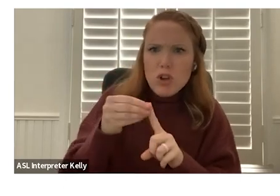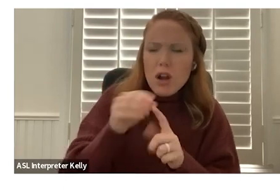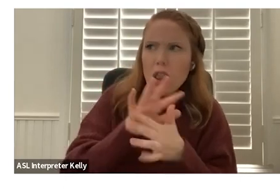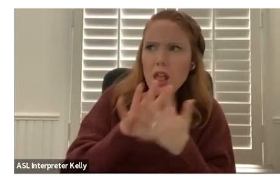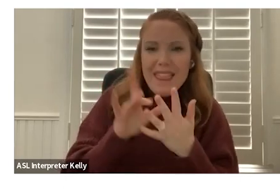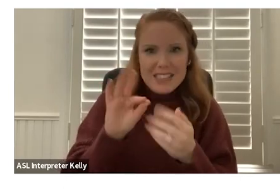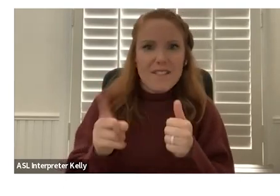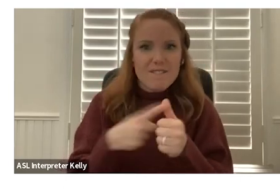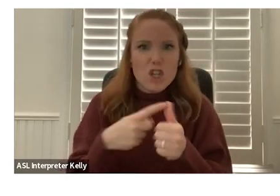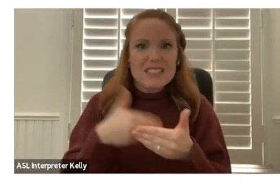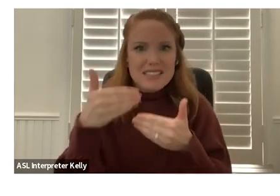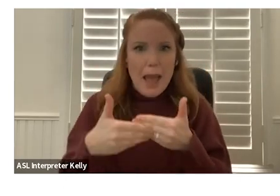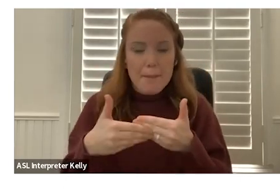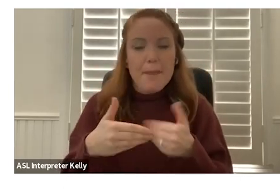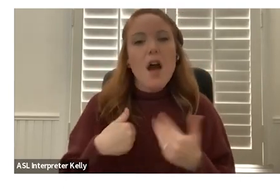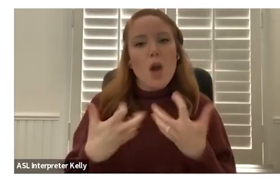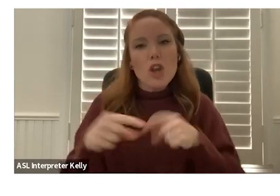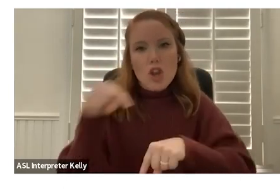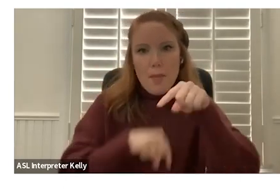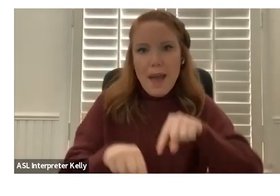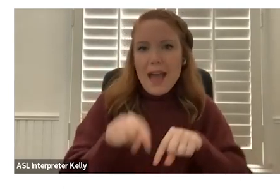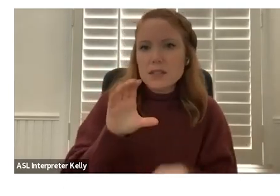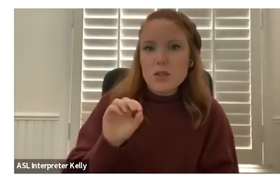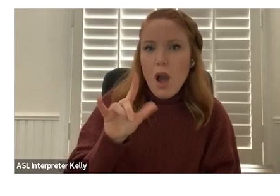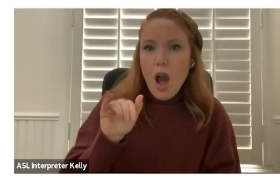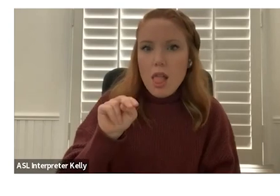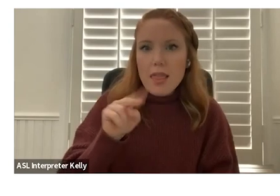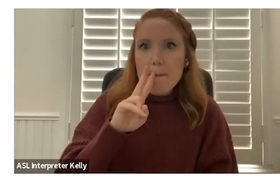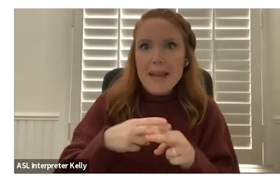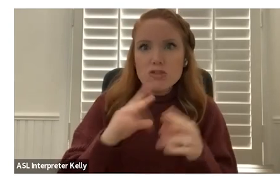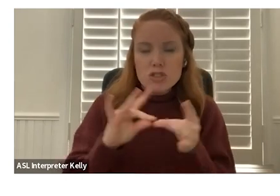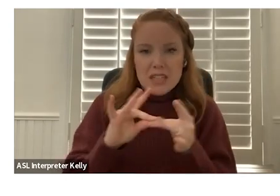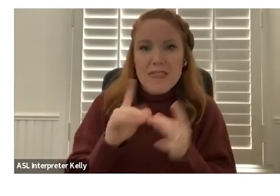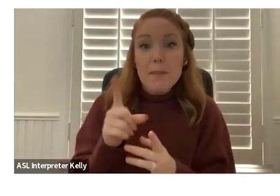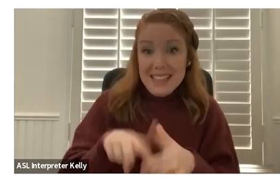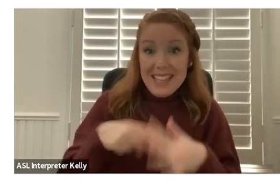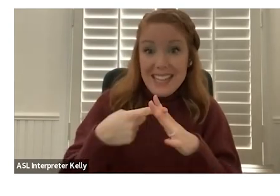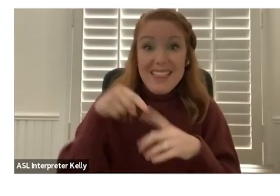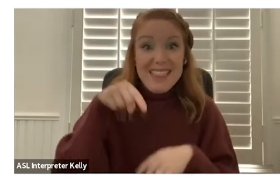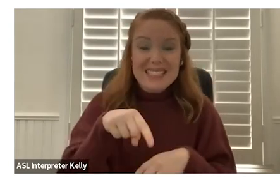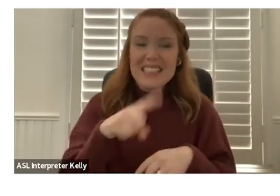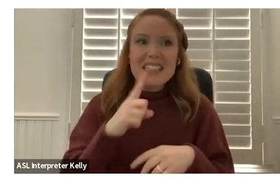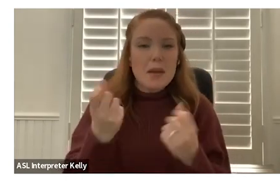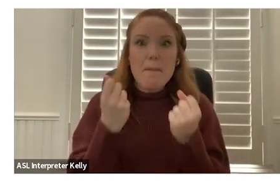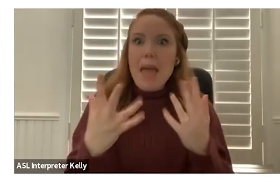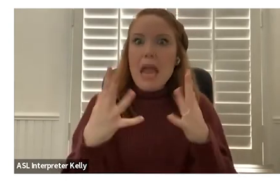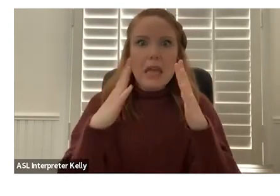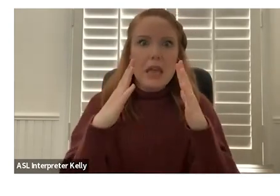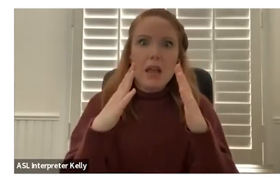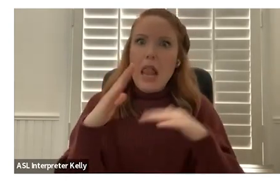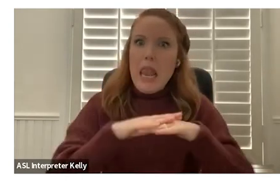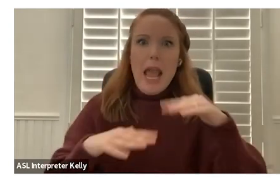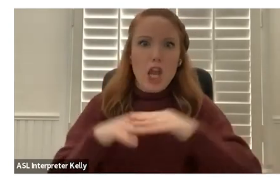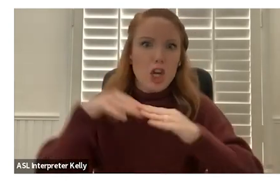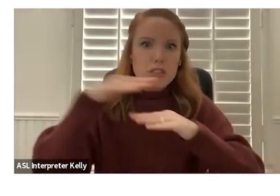in people creating new institutions also, and new ways of approaching major, you know, for example,